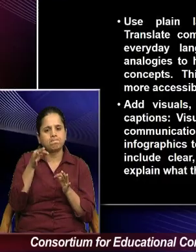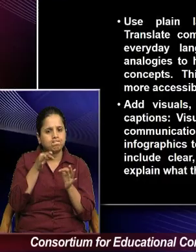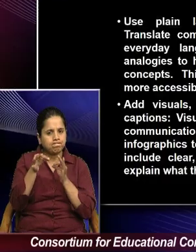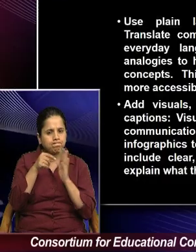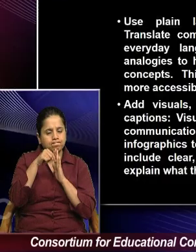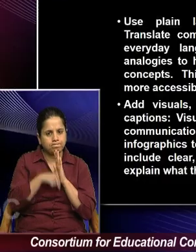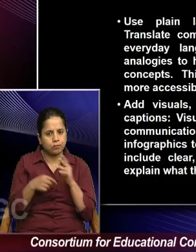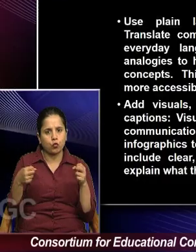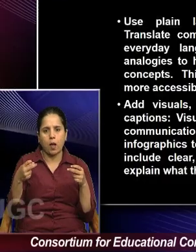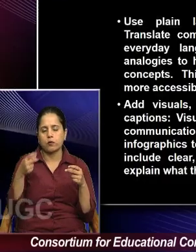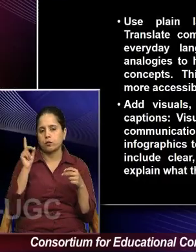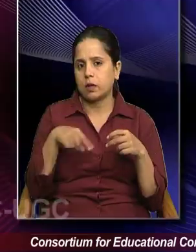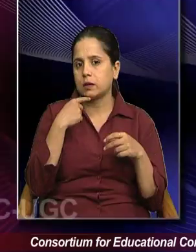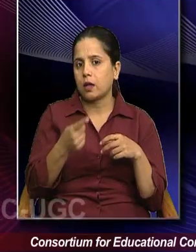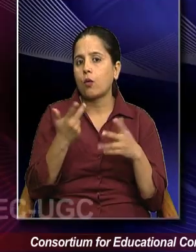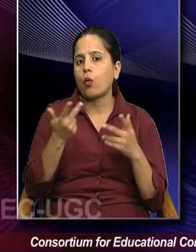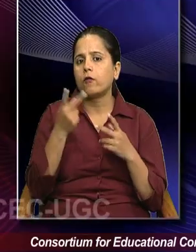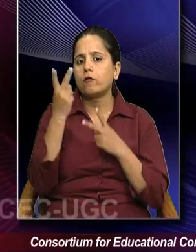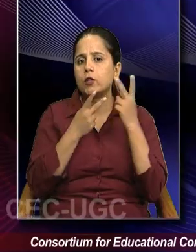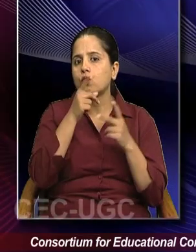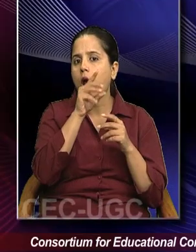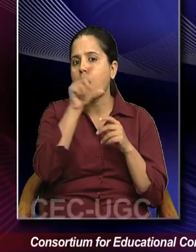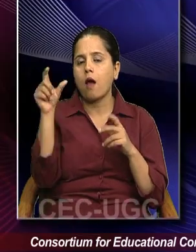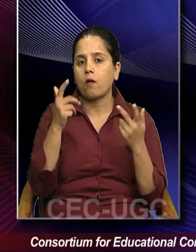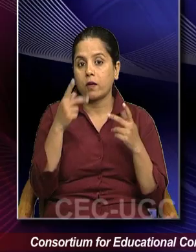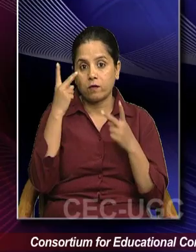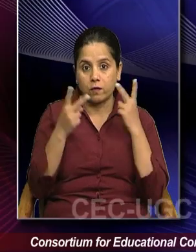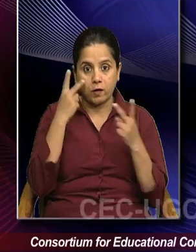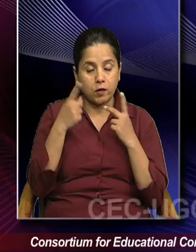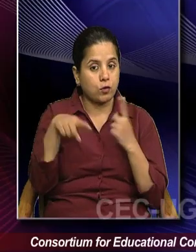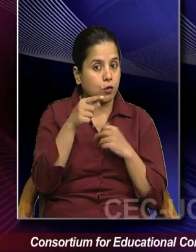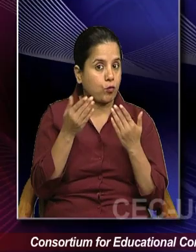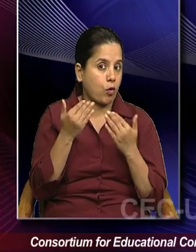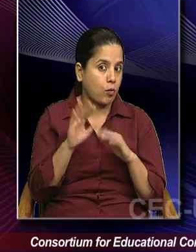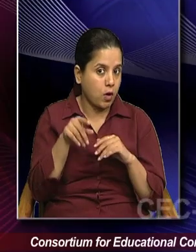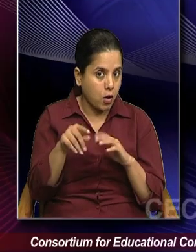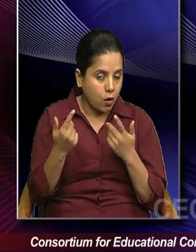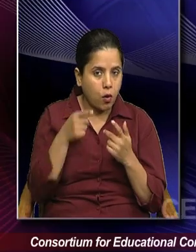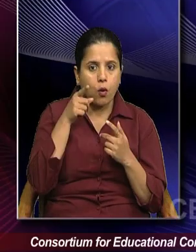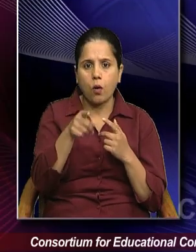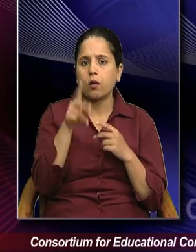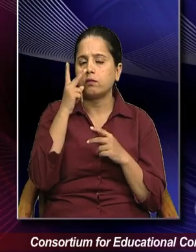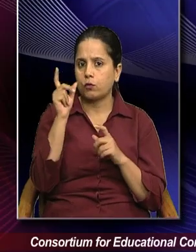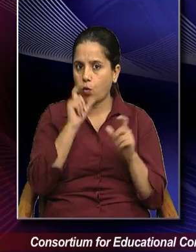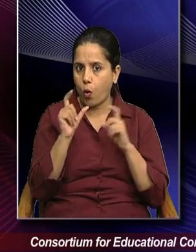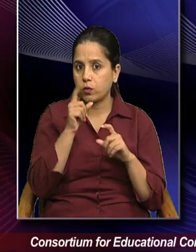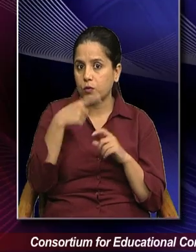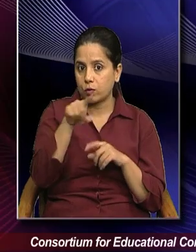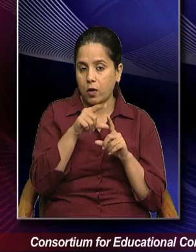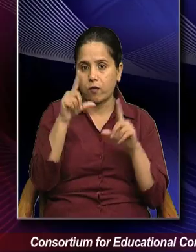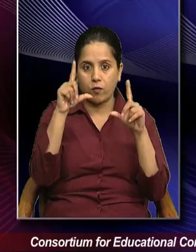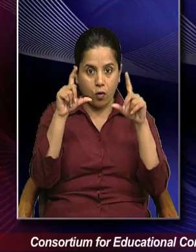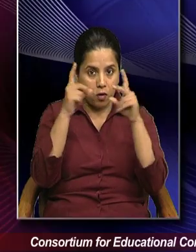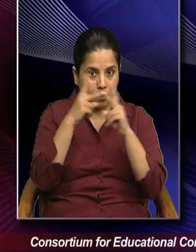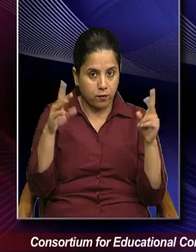caption and explain what the visual shows. So, visual can catch the attraction because when you click the